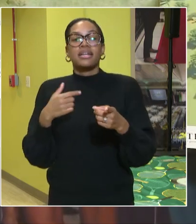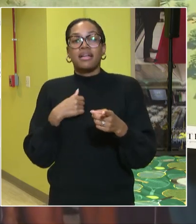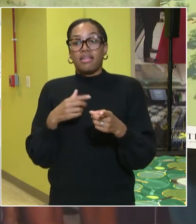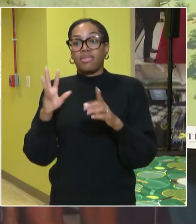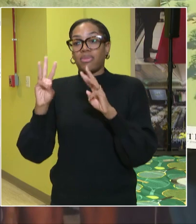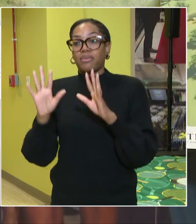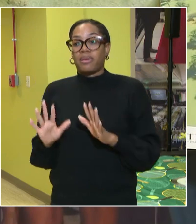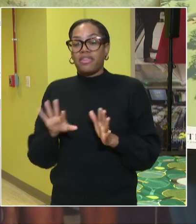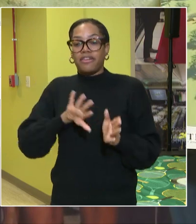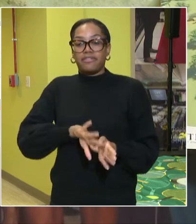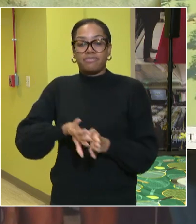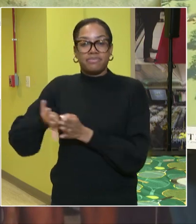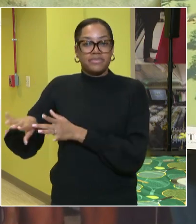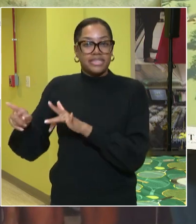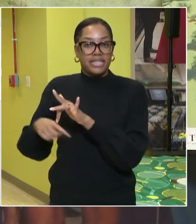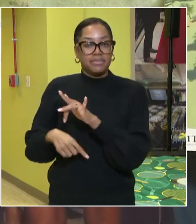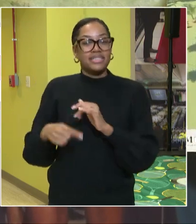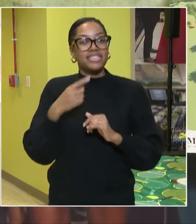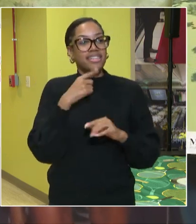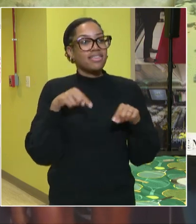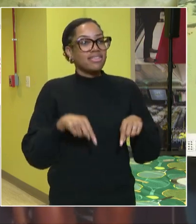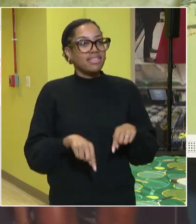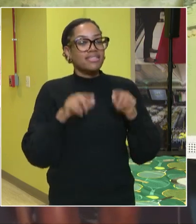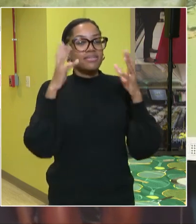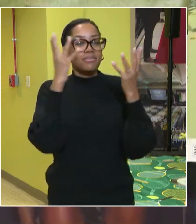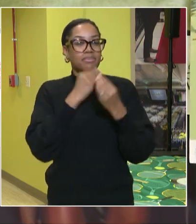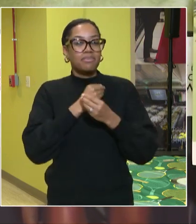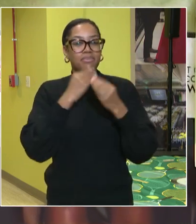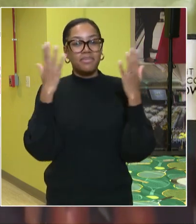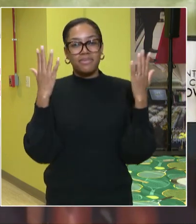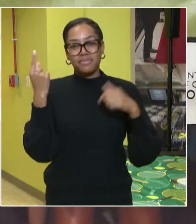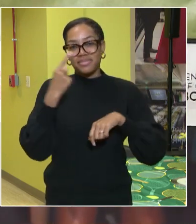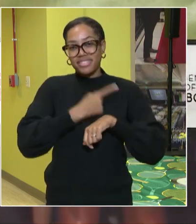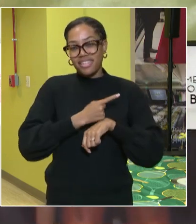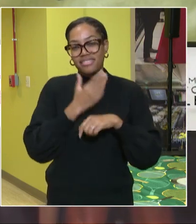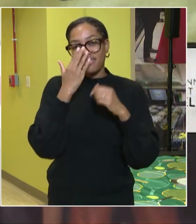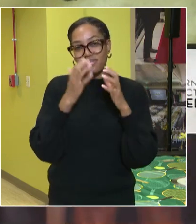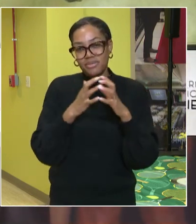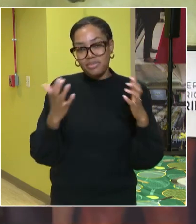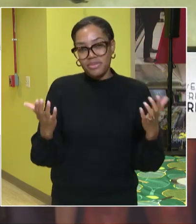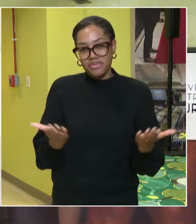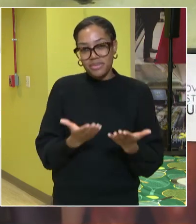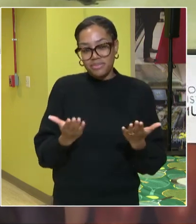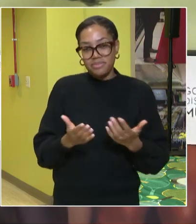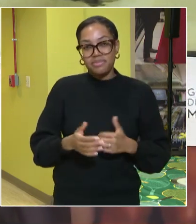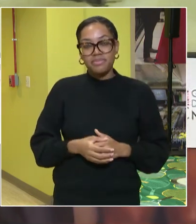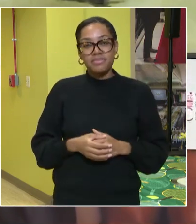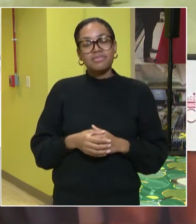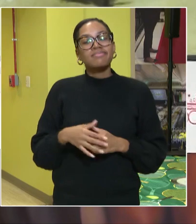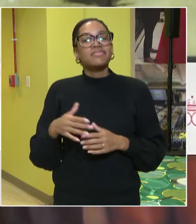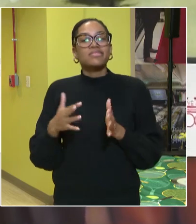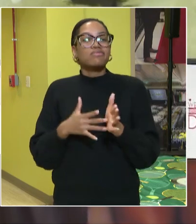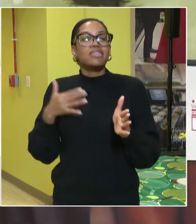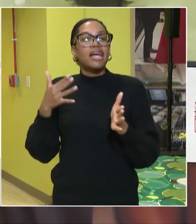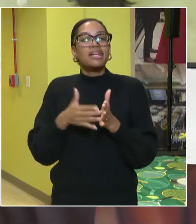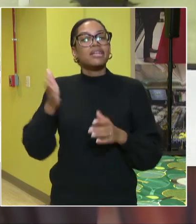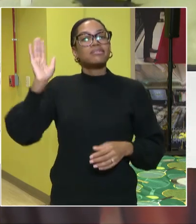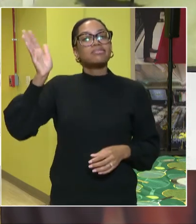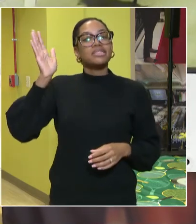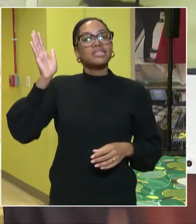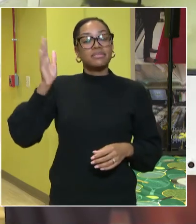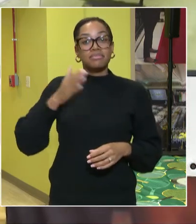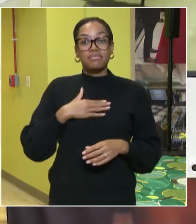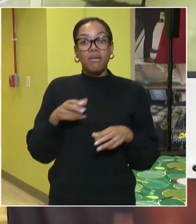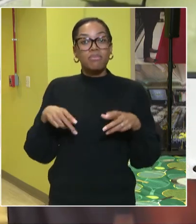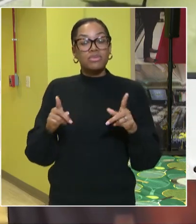So I'm going to get to this part to say this is truly a glorious day. Thank you all for coming out. I very seldom make speeches. I usually take my